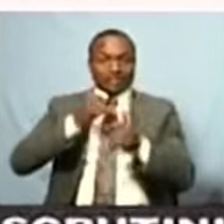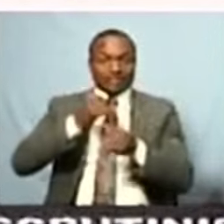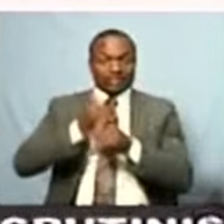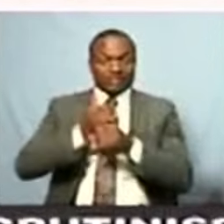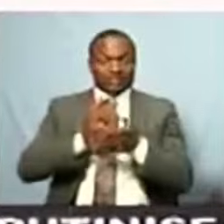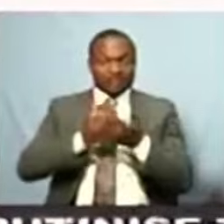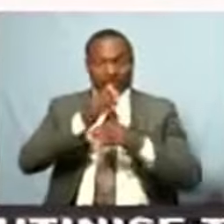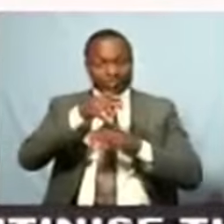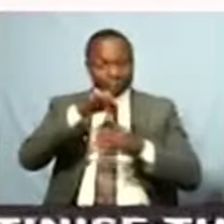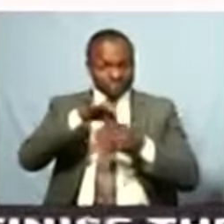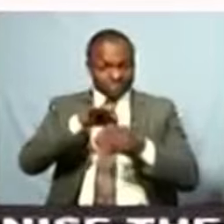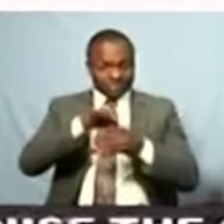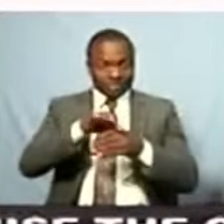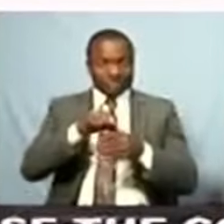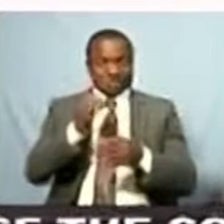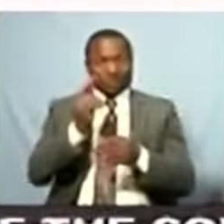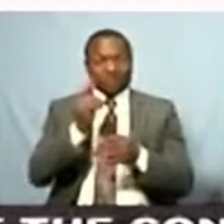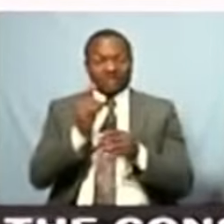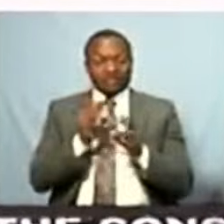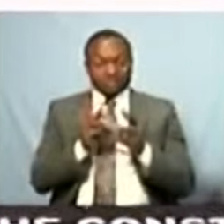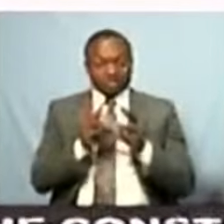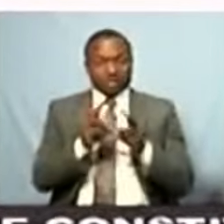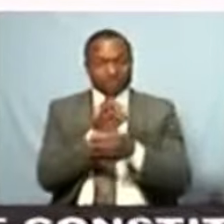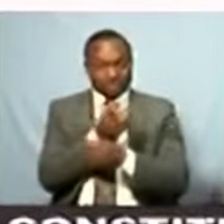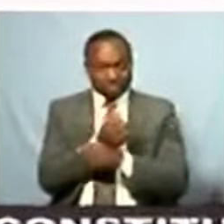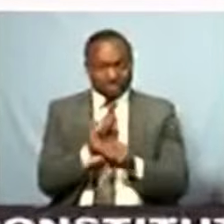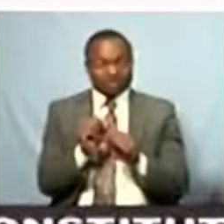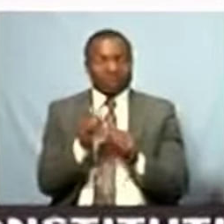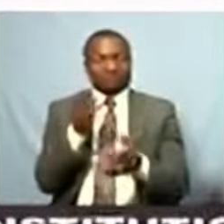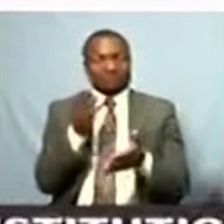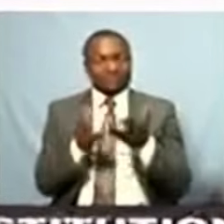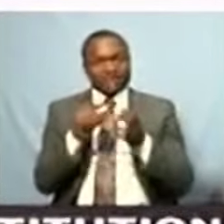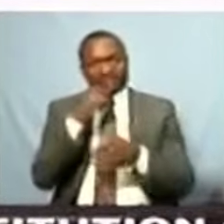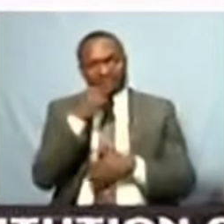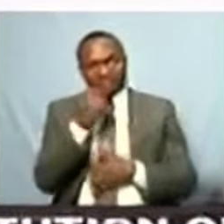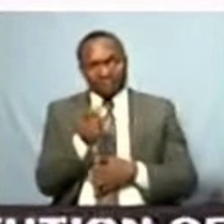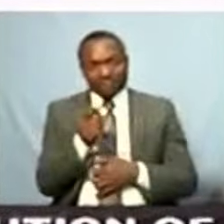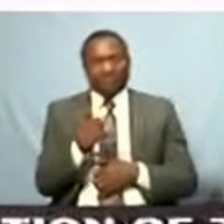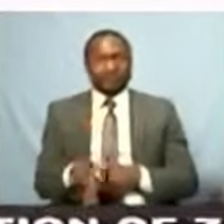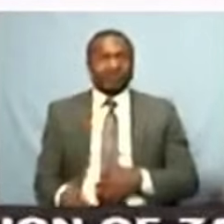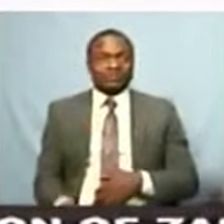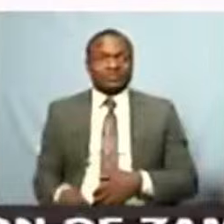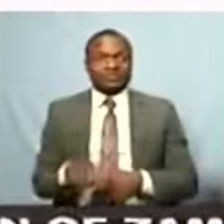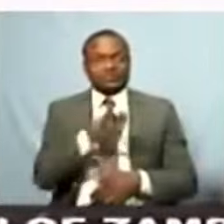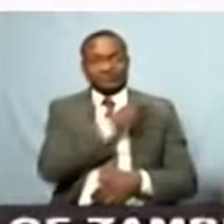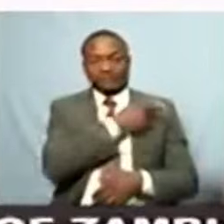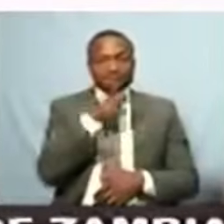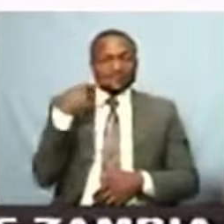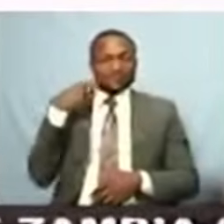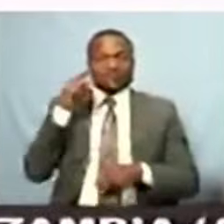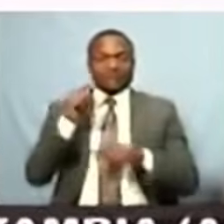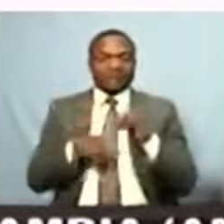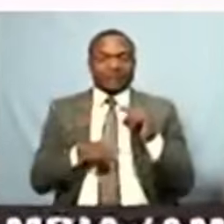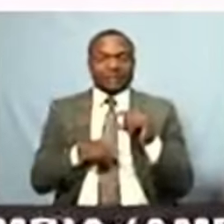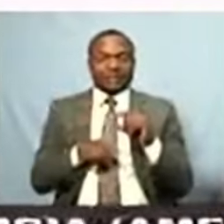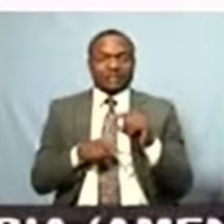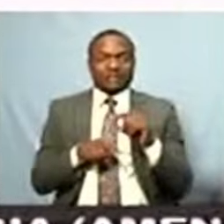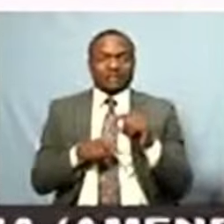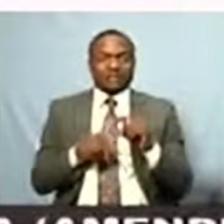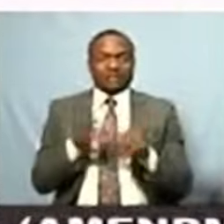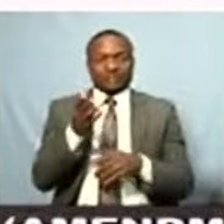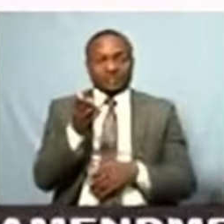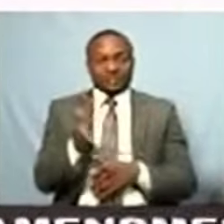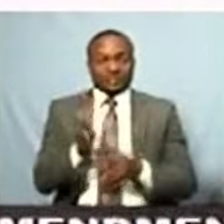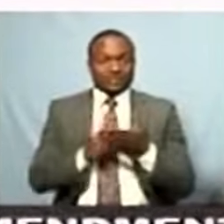the one way to circumvent it is maybe to say now Parliament cannot exist after general